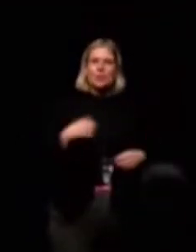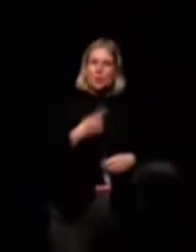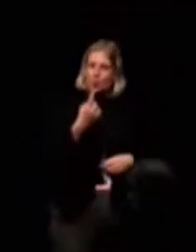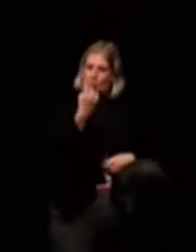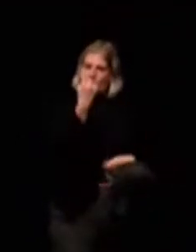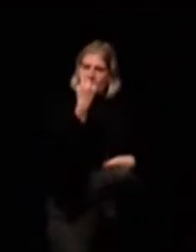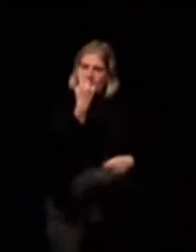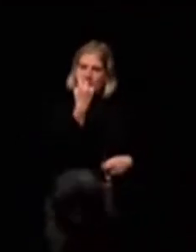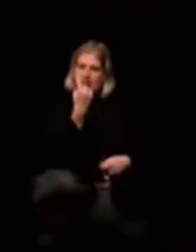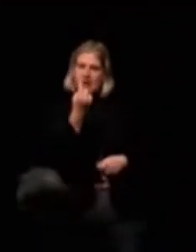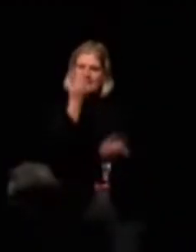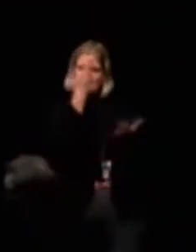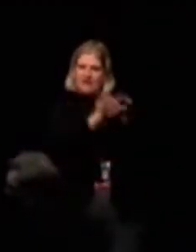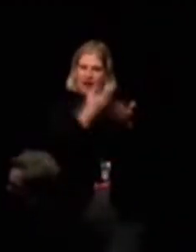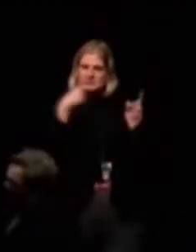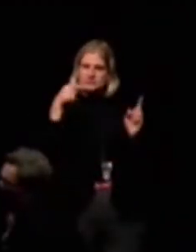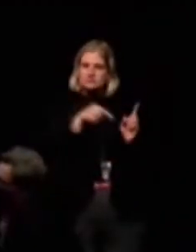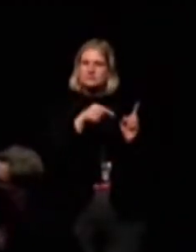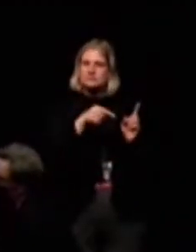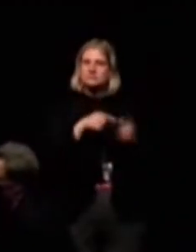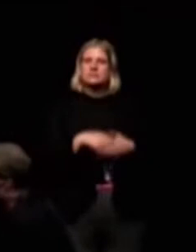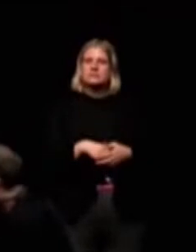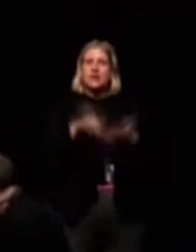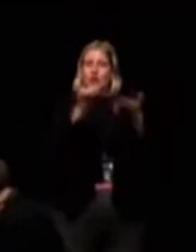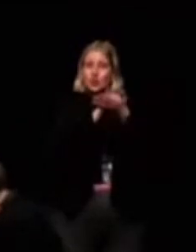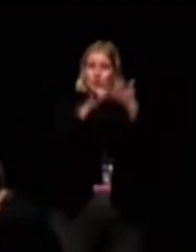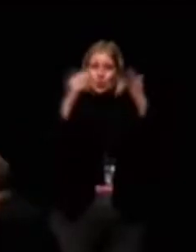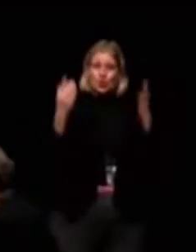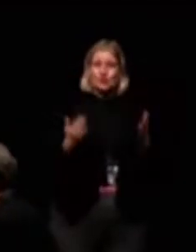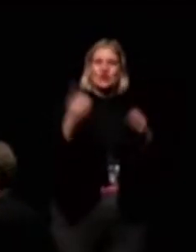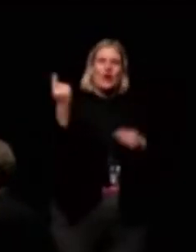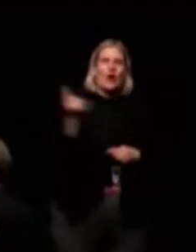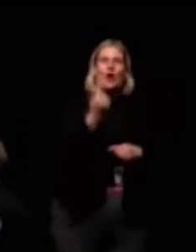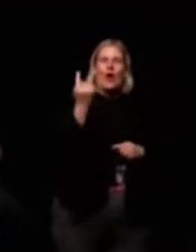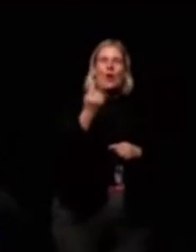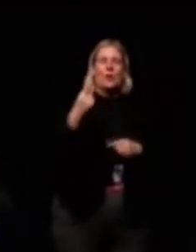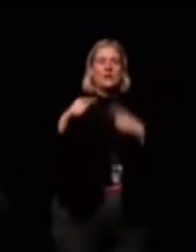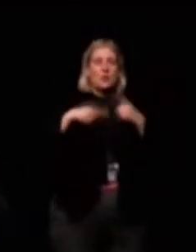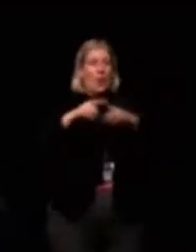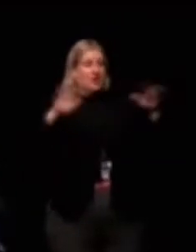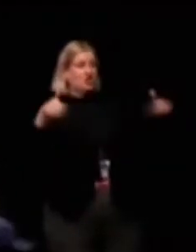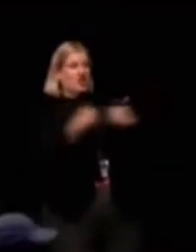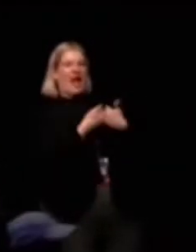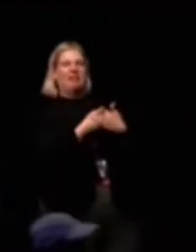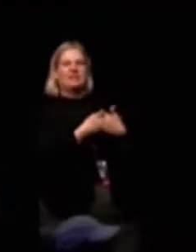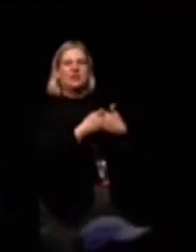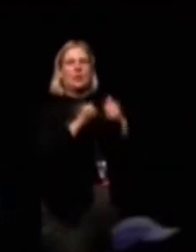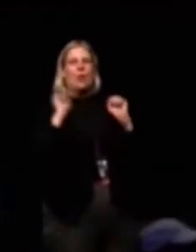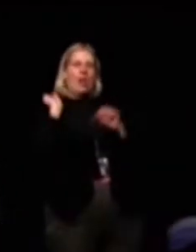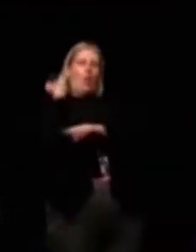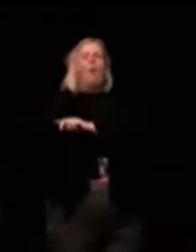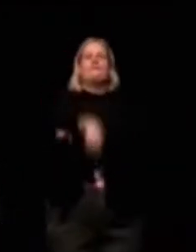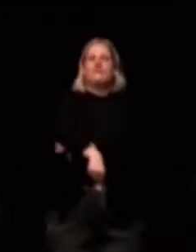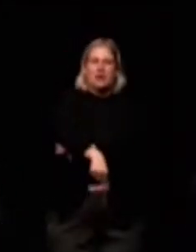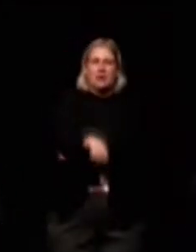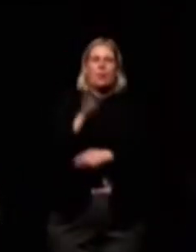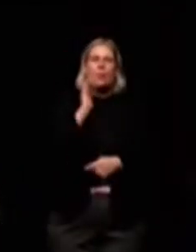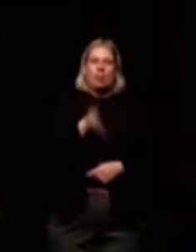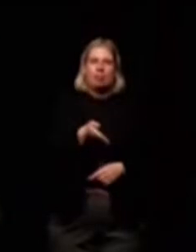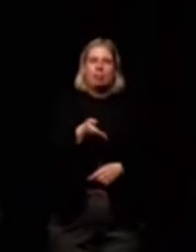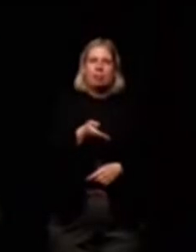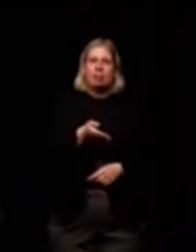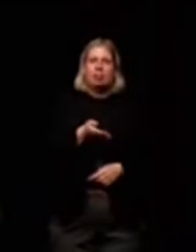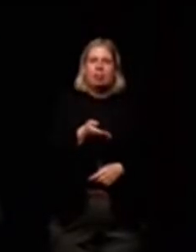fact, that New Yorkers always rise up in the face of adversity. We always rise up.